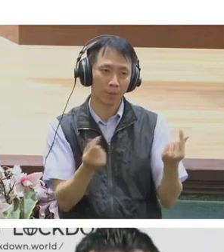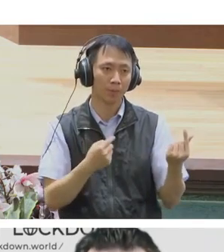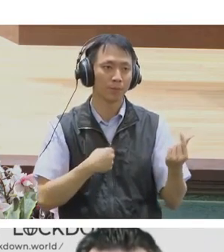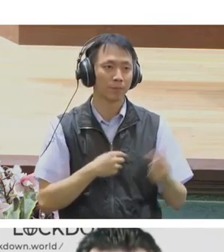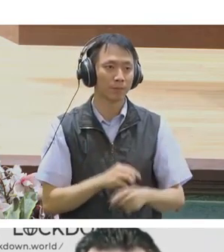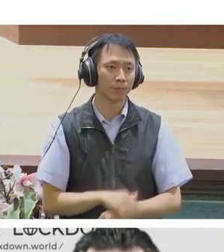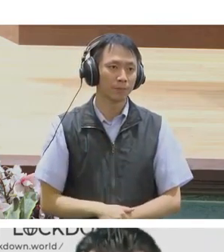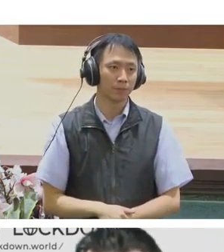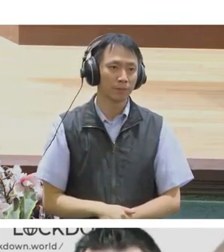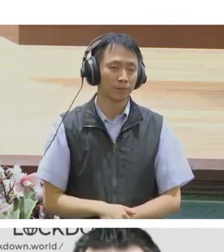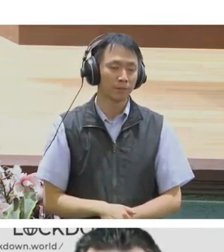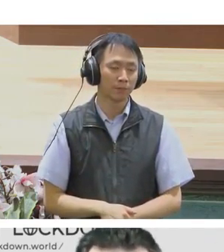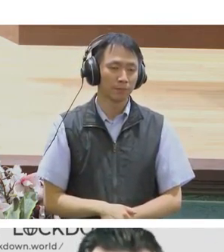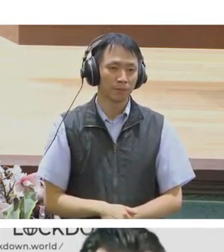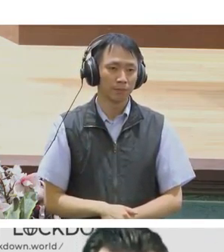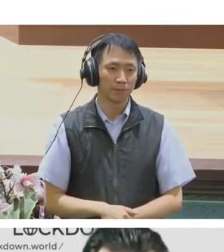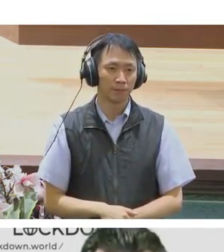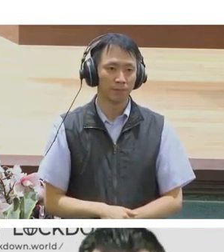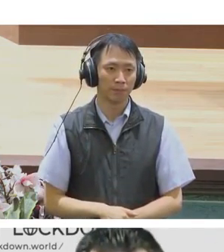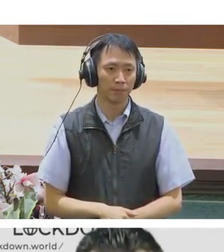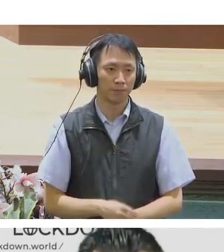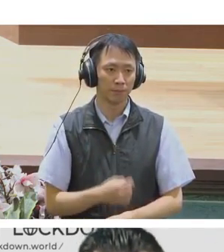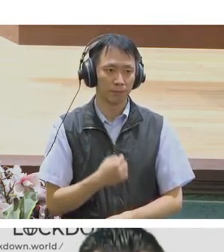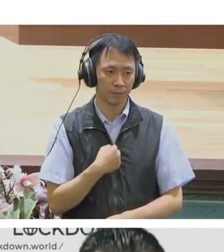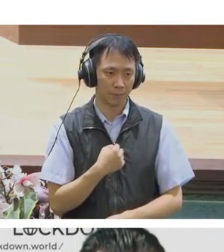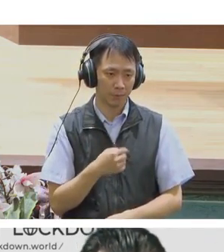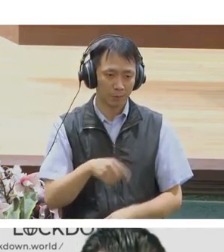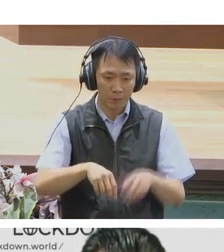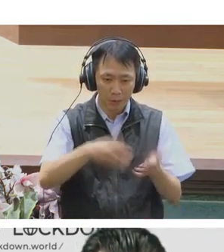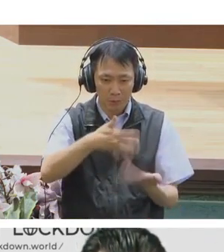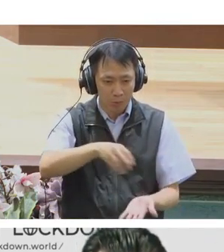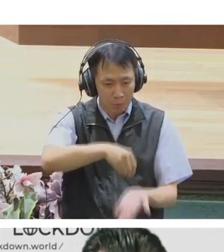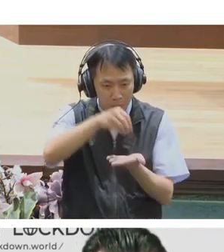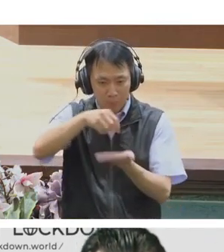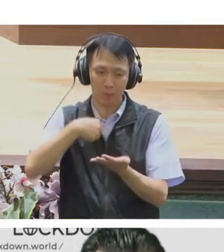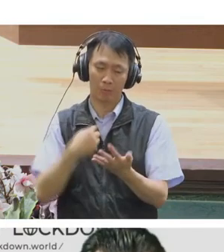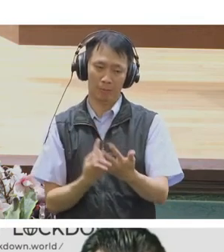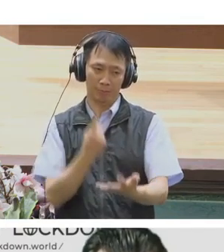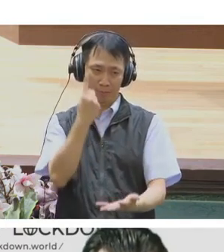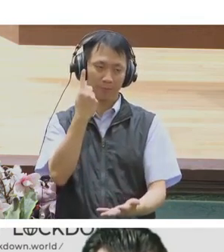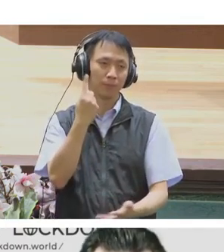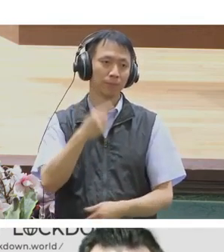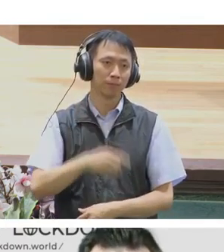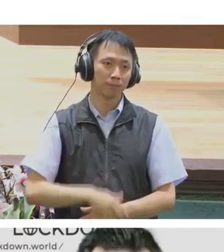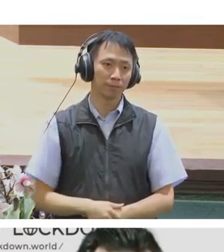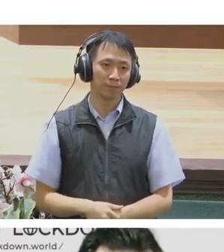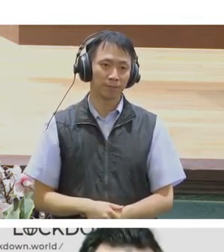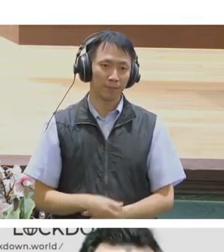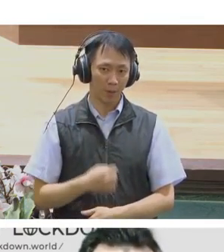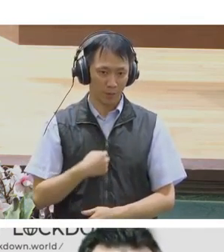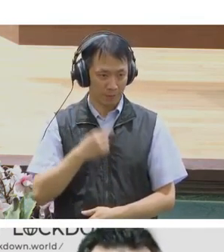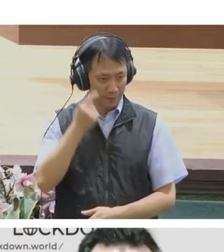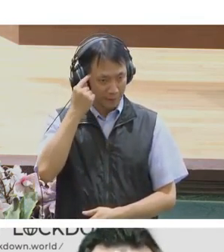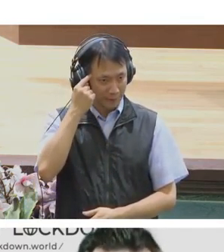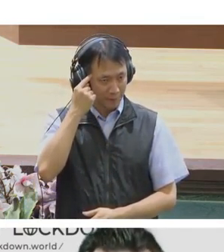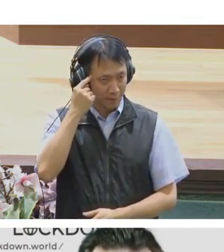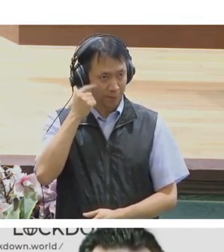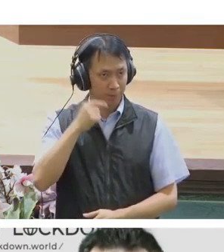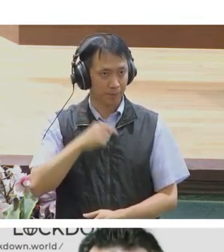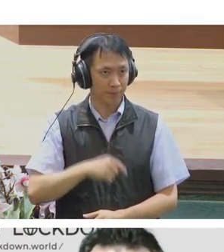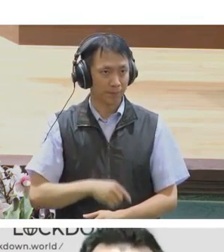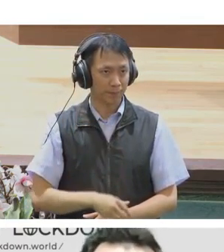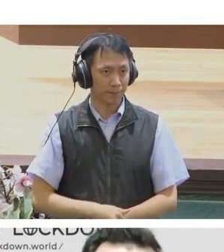one of the projects that are doing something along those ways, but we like to think that with how encompassing